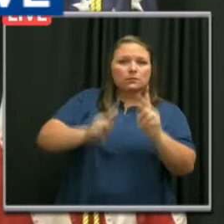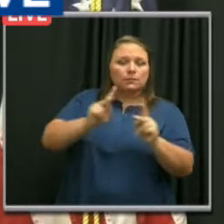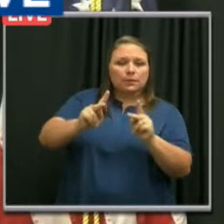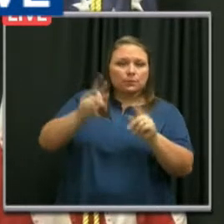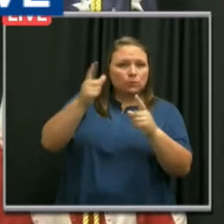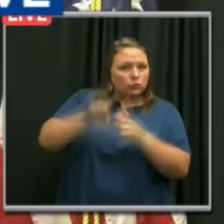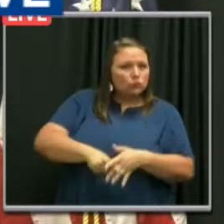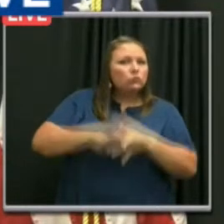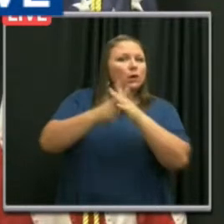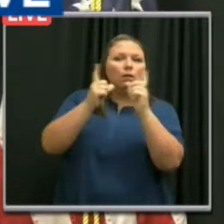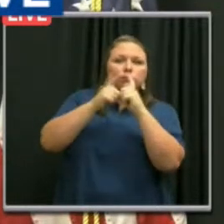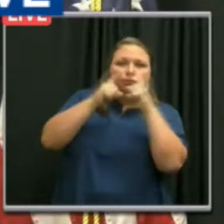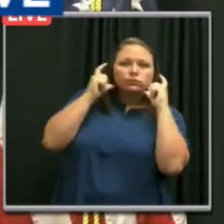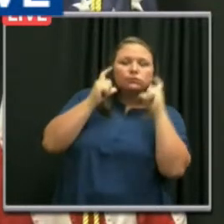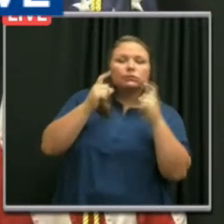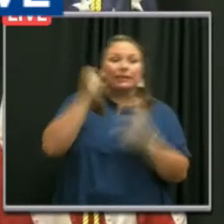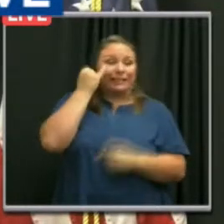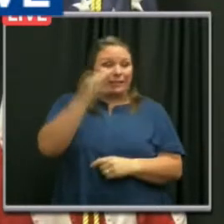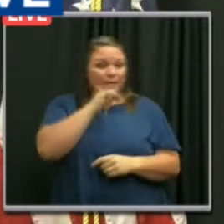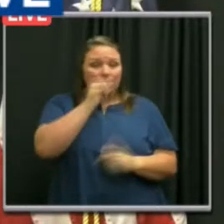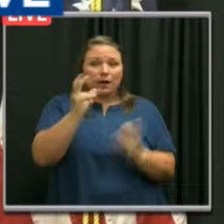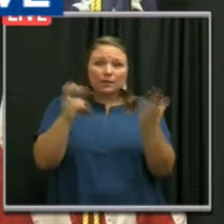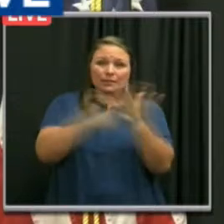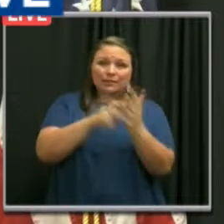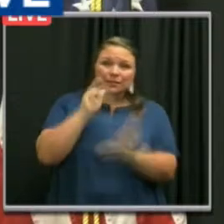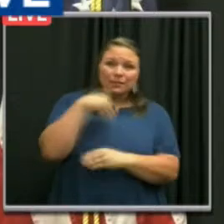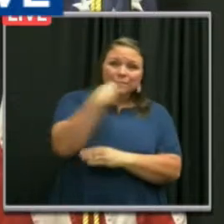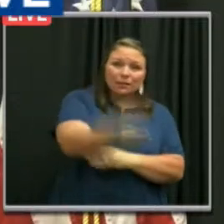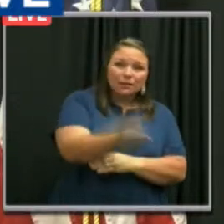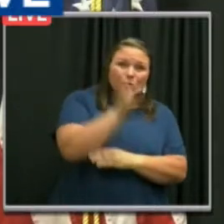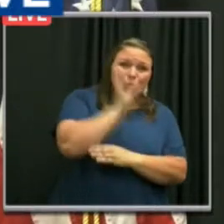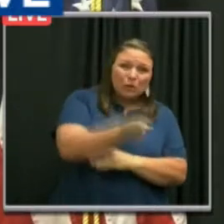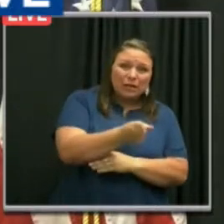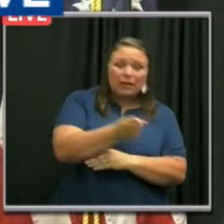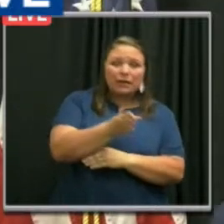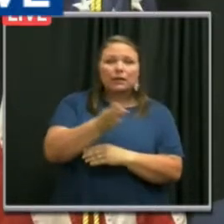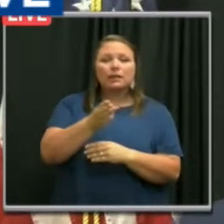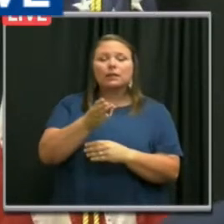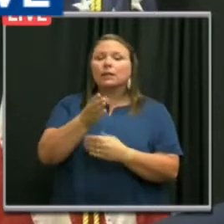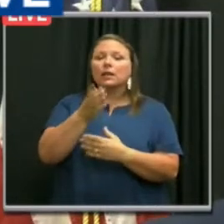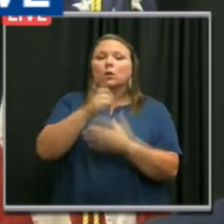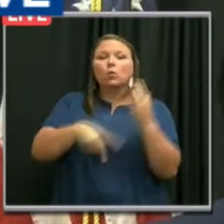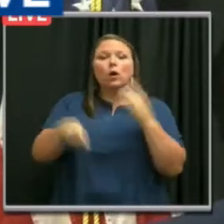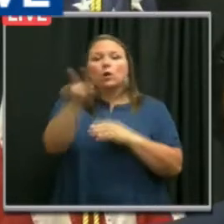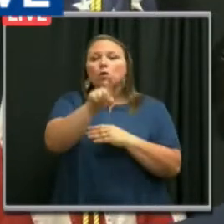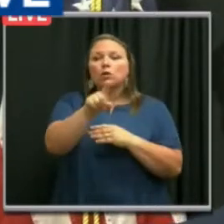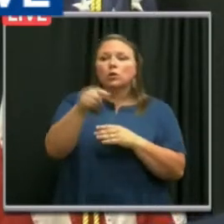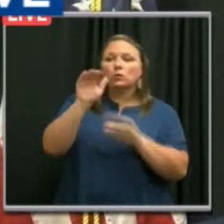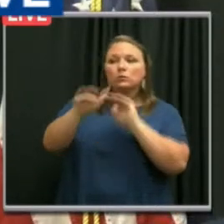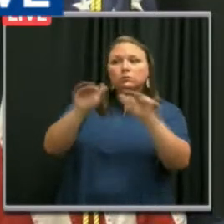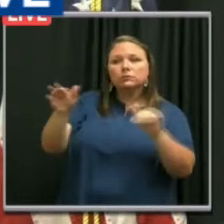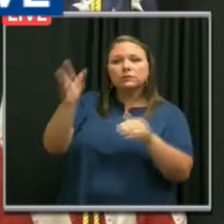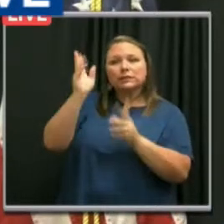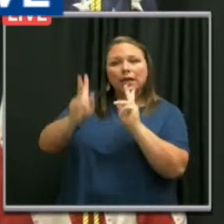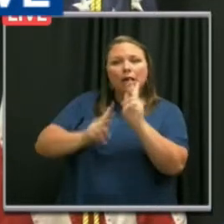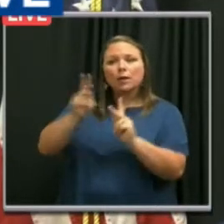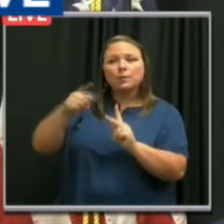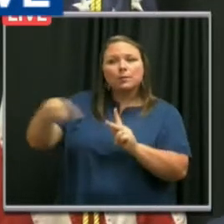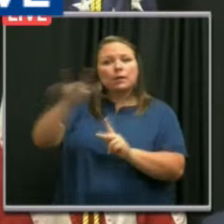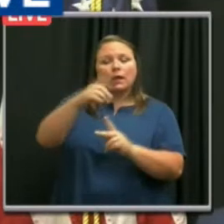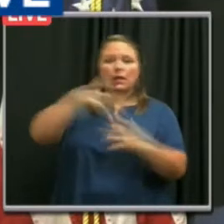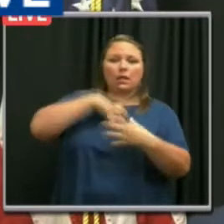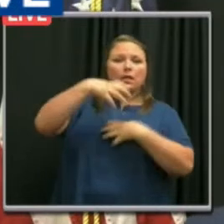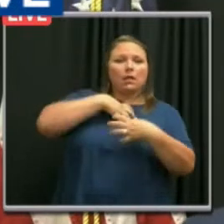begin citations, and at what point? And what do you say to people who are frustrated that have made